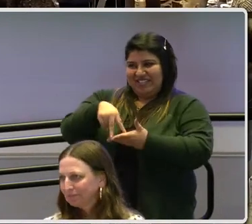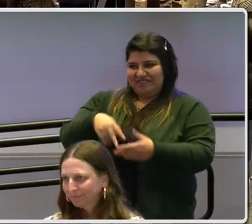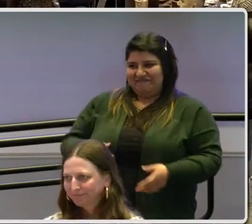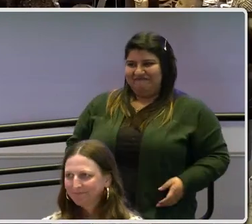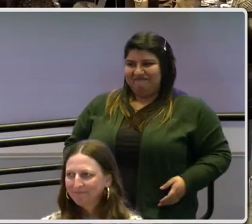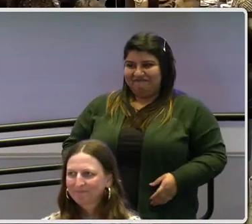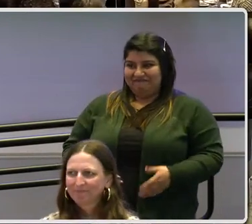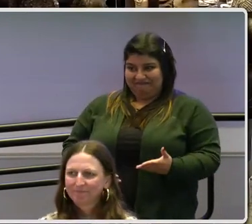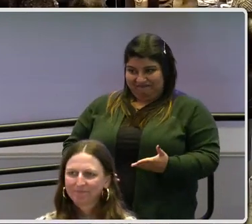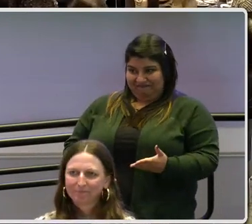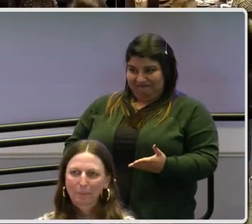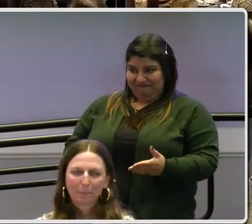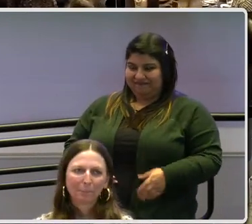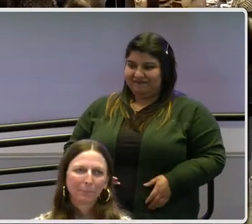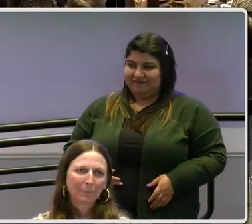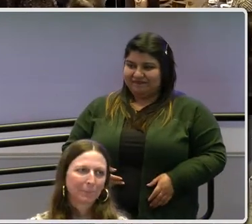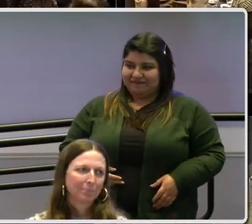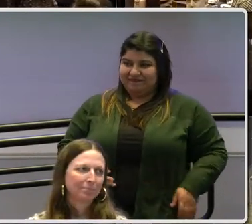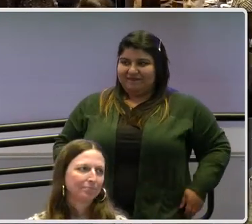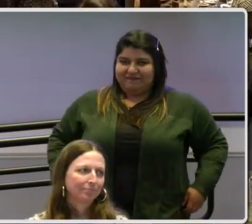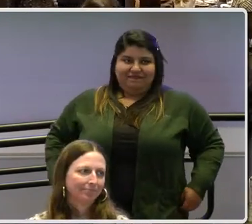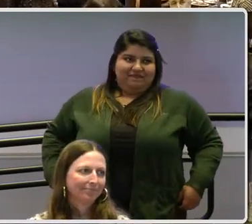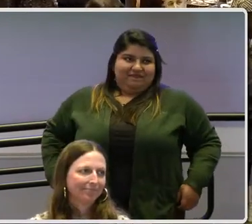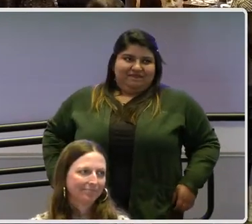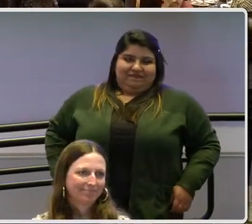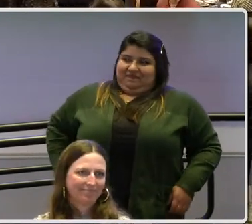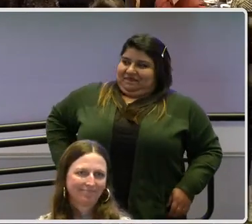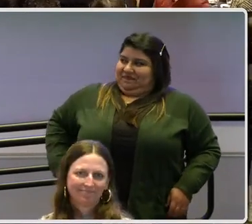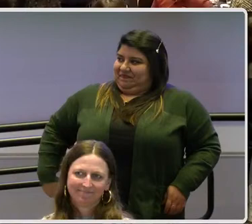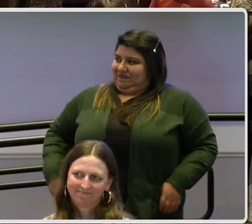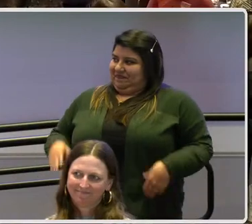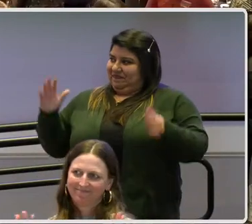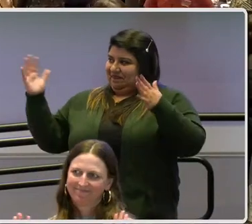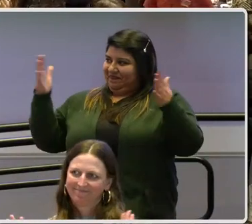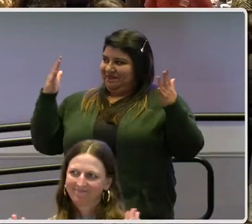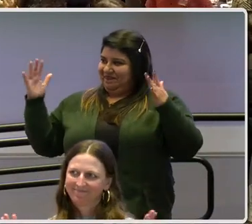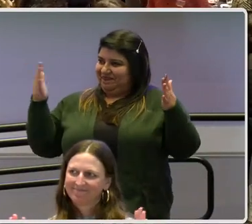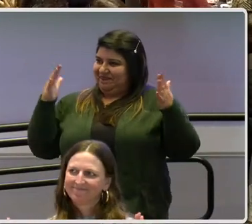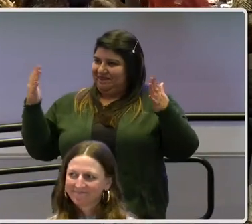stand. Wonderful, thank you.